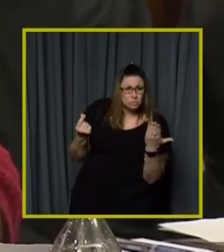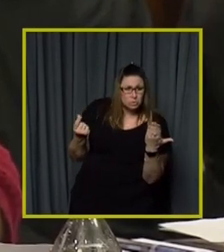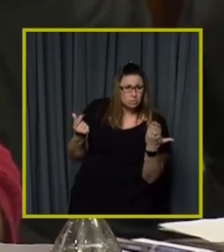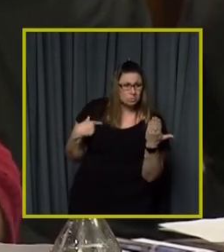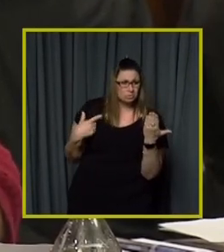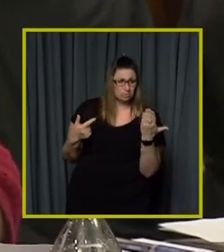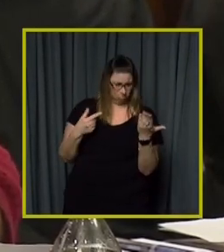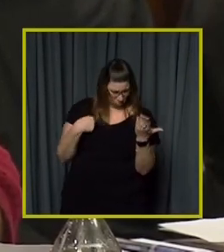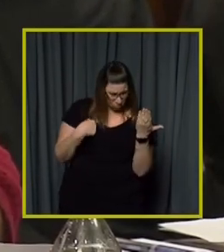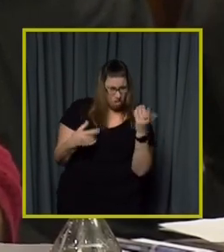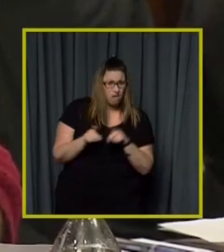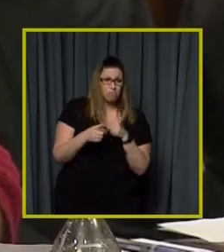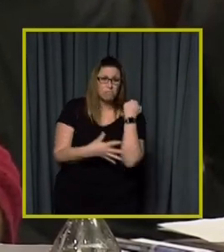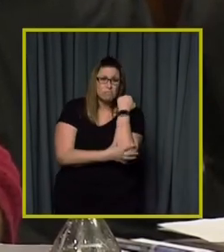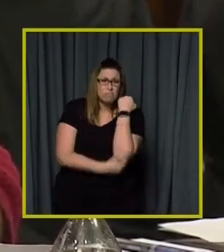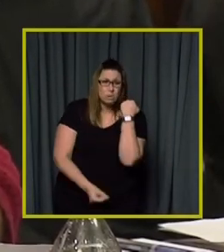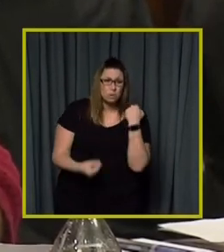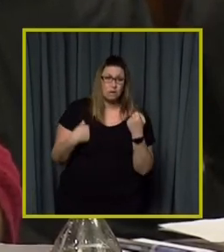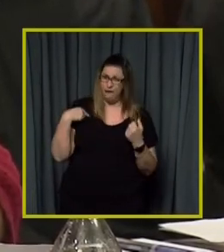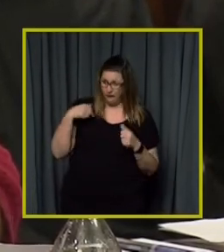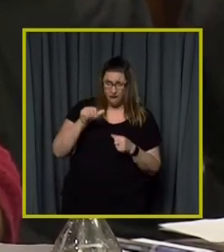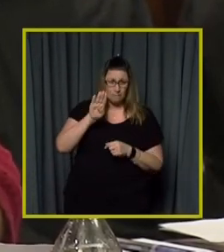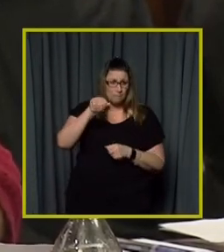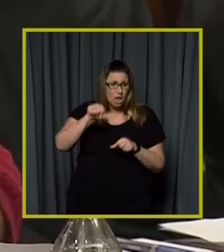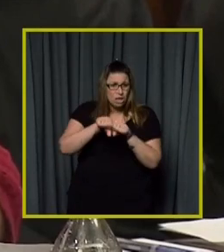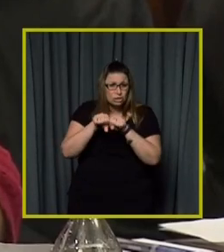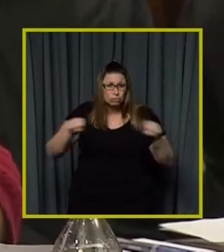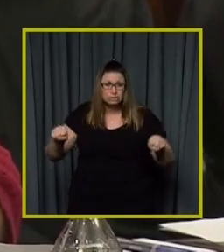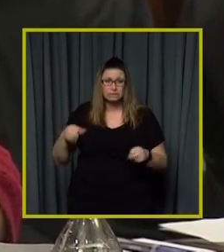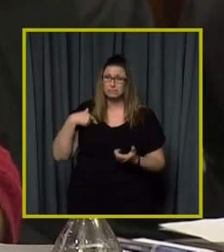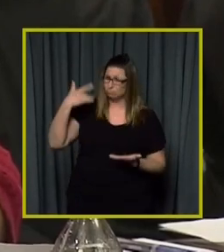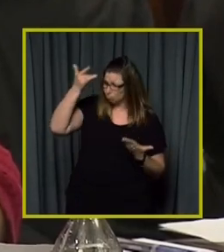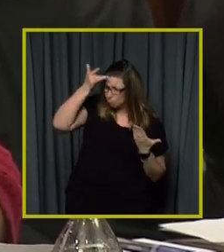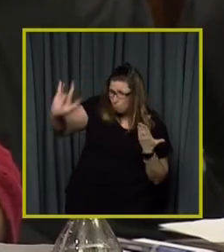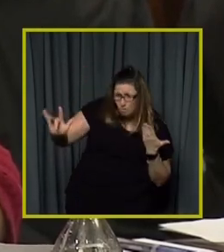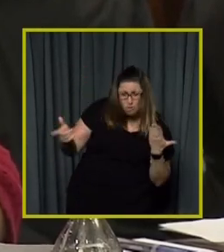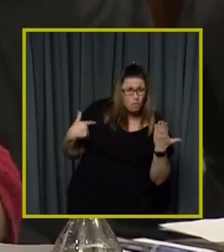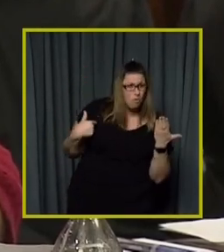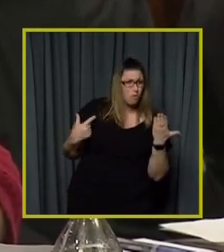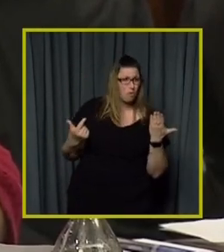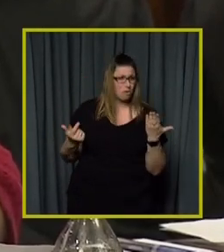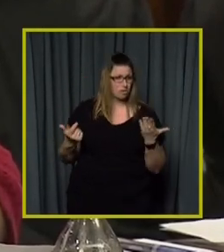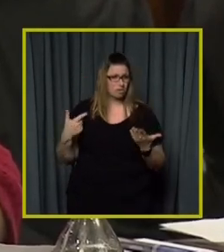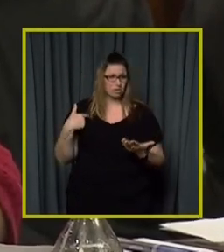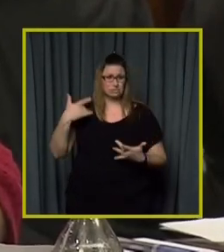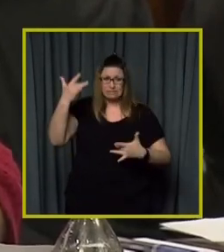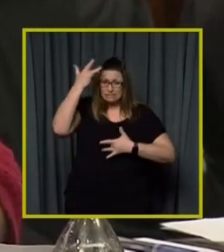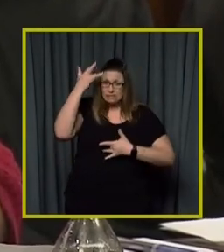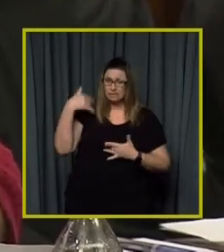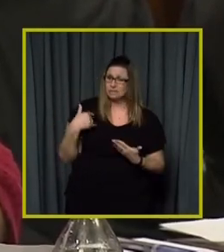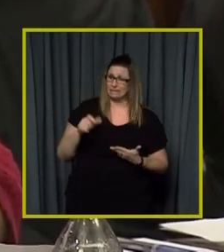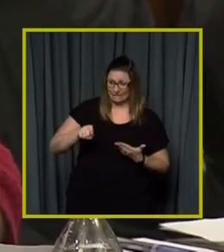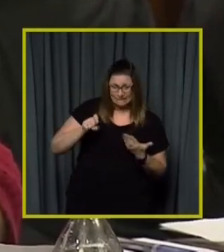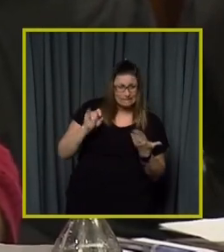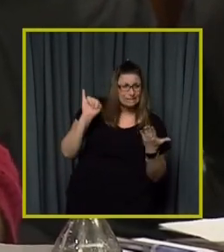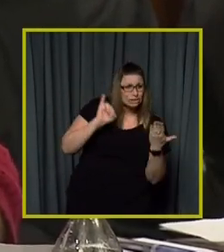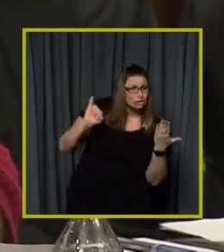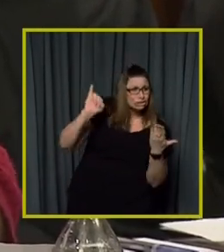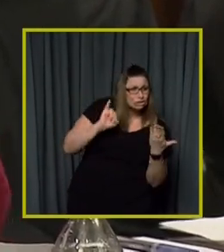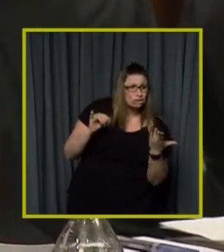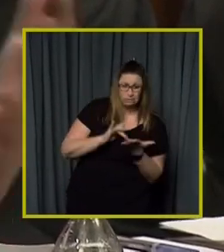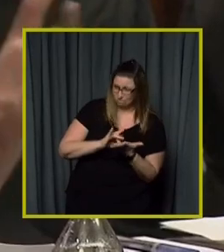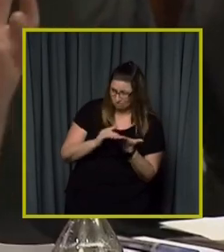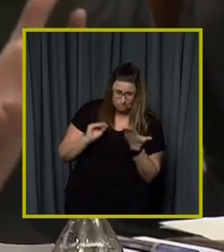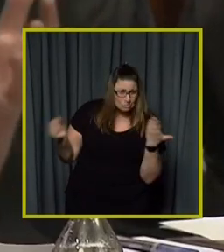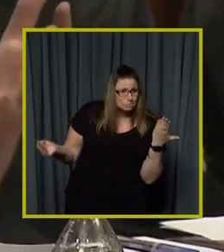degree. I'm trying to heal a medical condition now with essential oils and prayers. While I work full-time, I take my kids to the softball